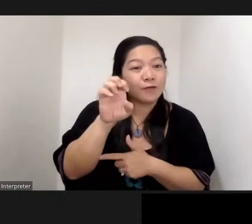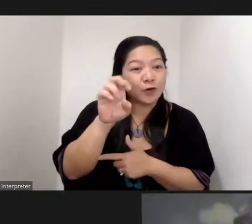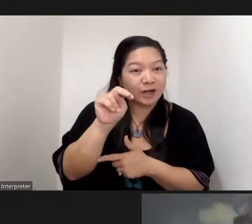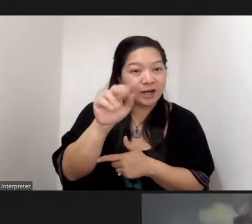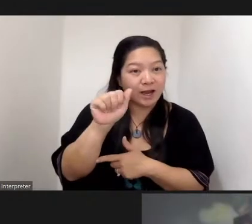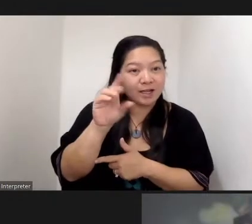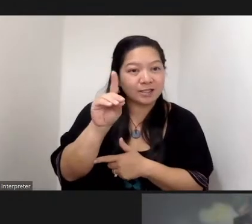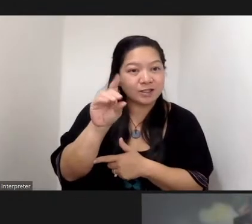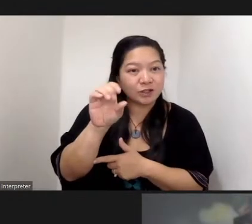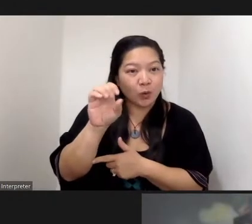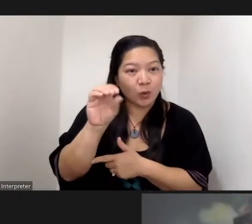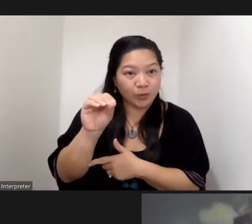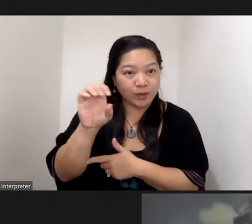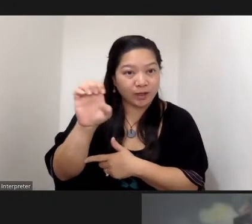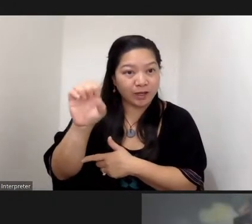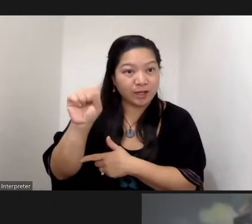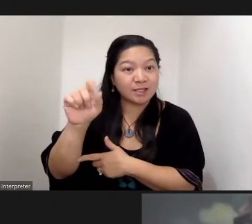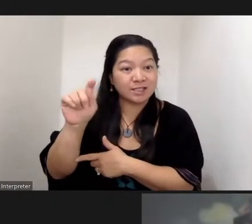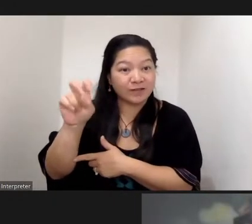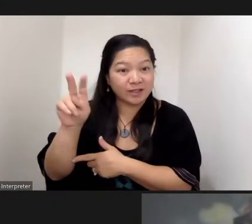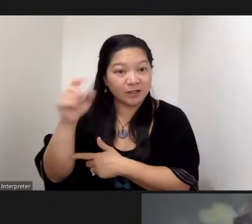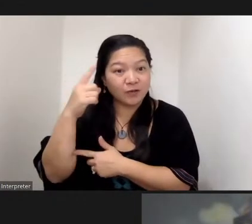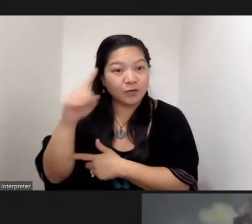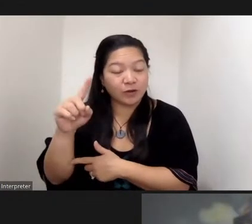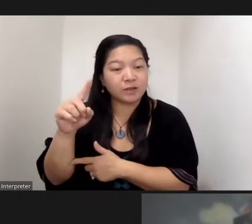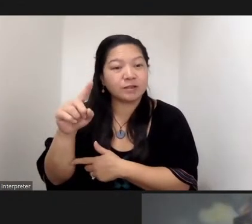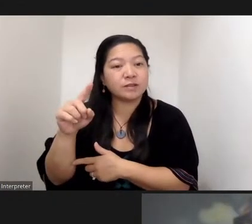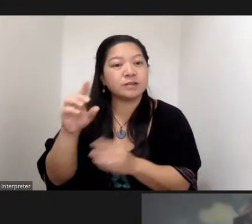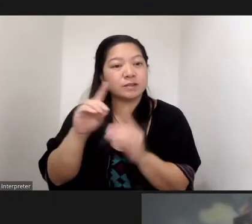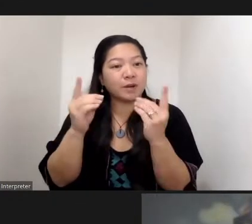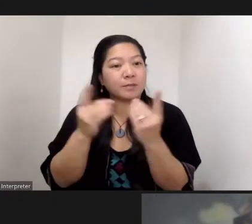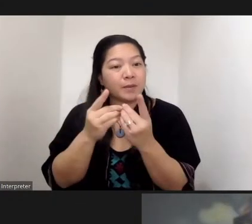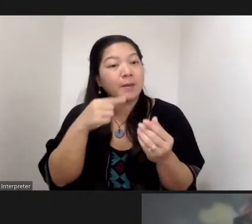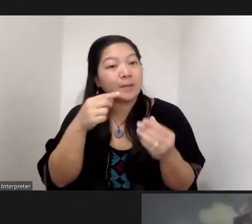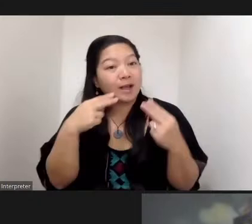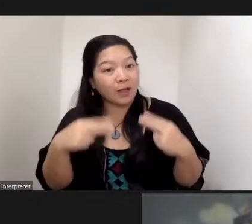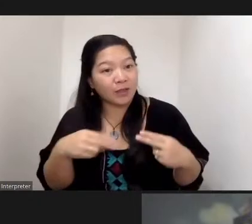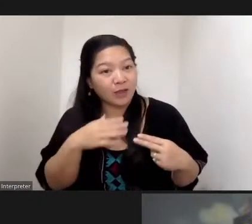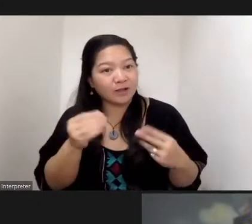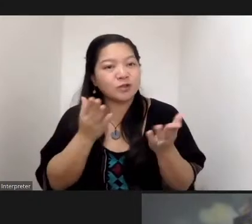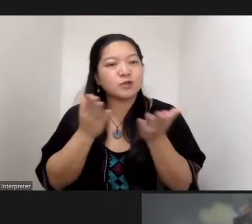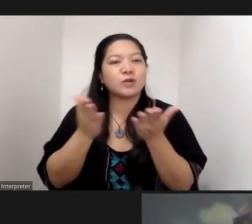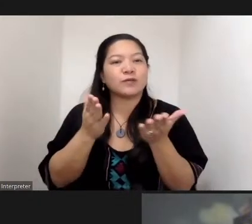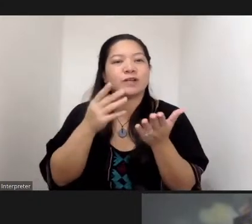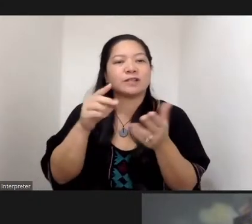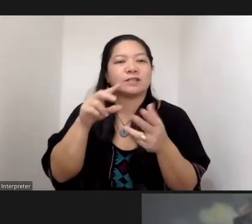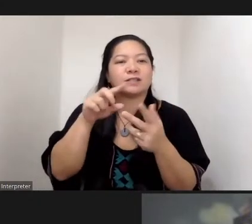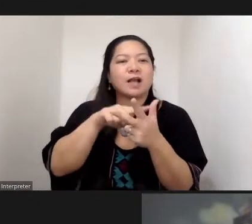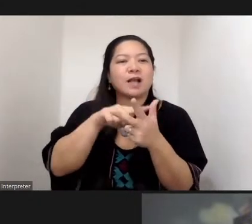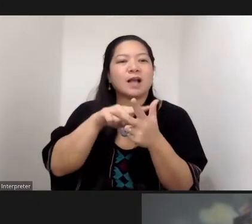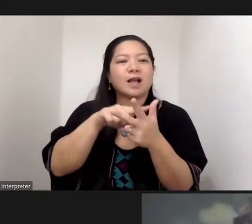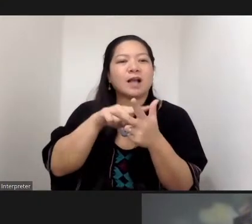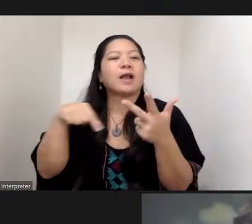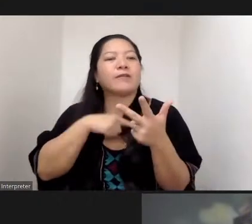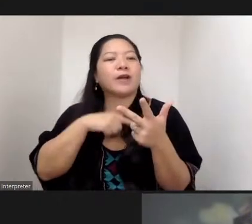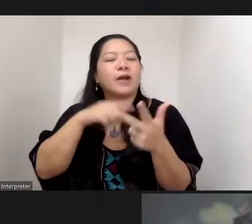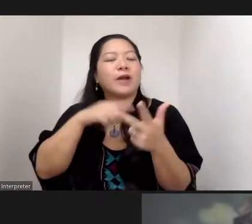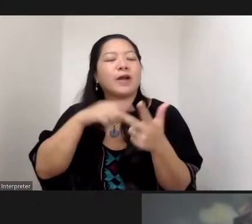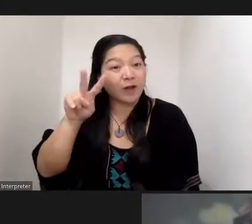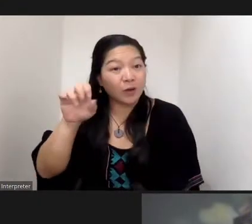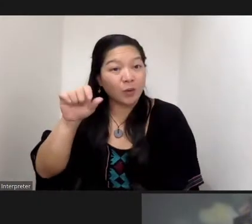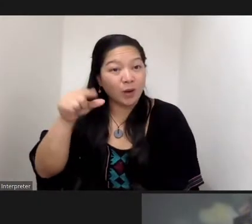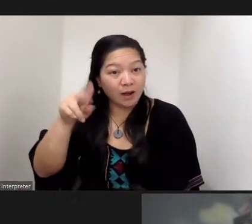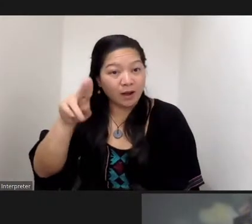of Public Health and Social Services. Joining us virtually, we have Chima Mbakwem, also from the Guam Department of Public Health and